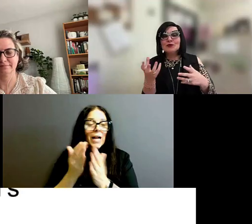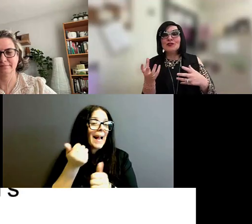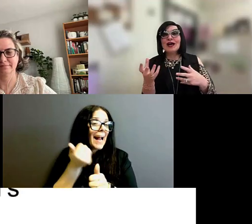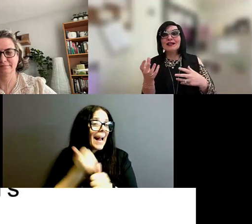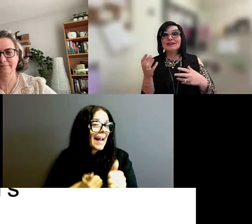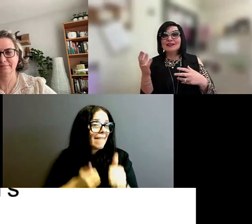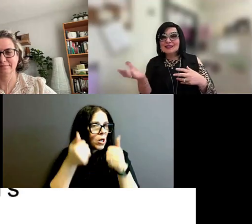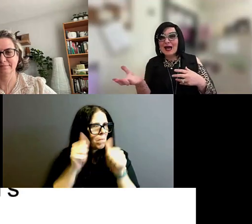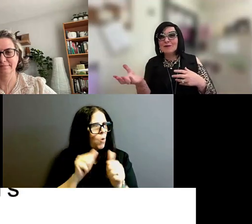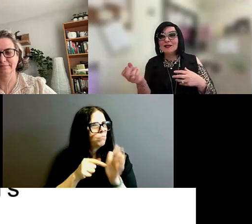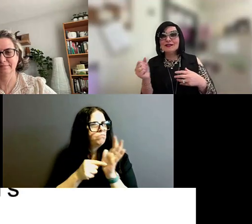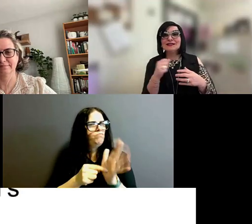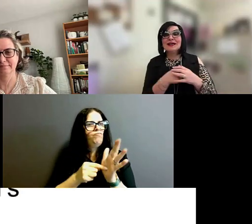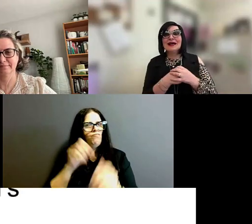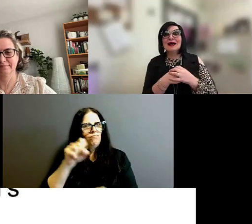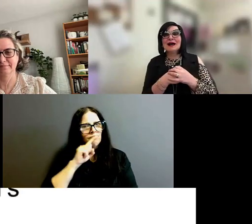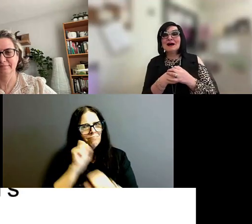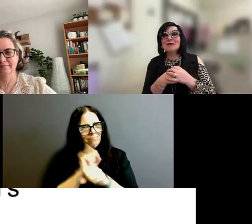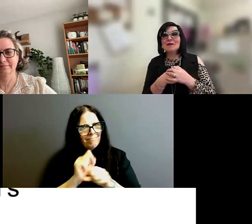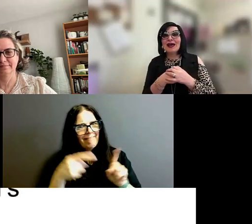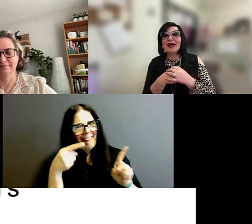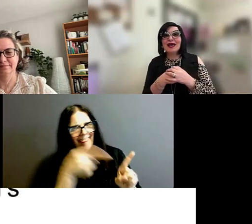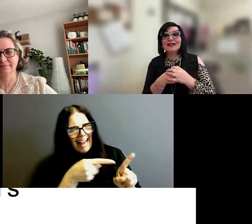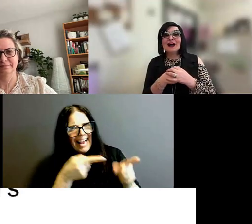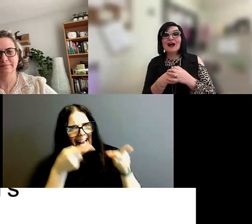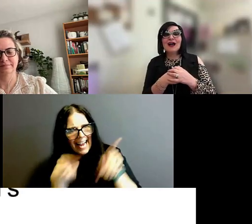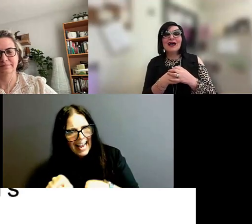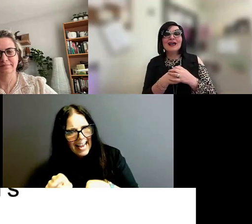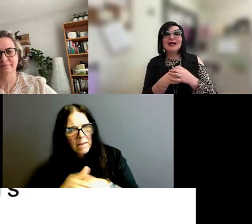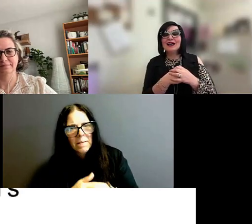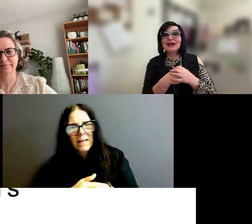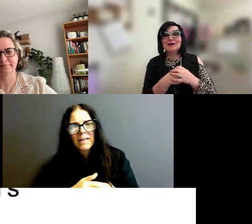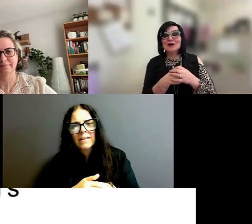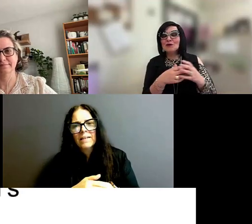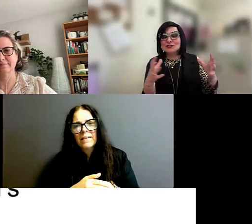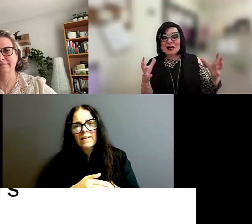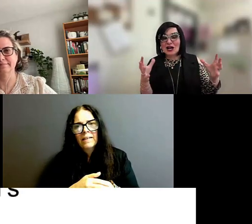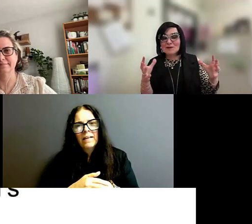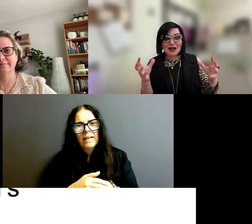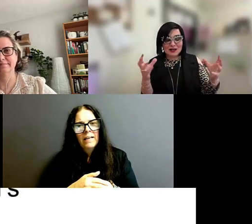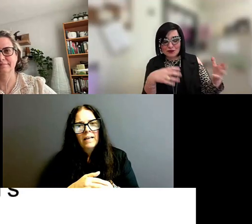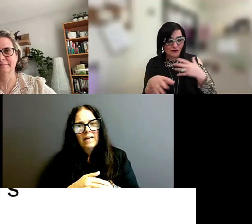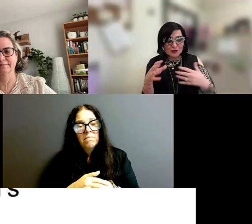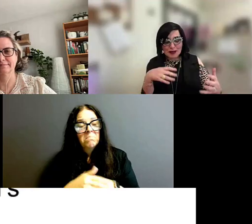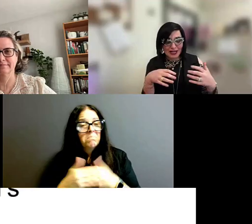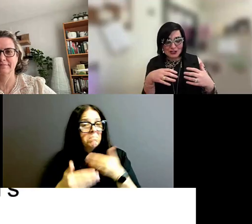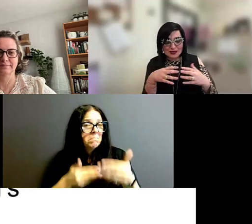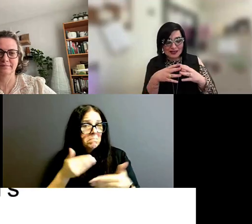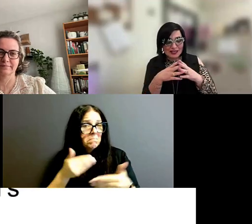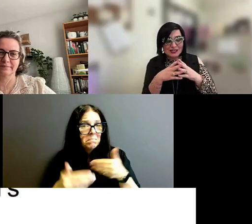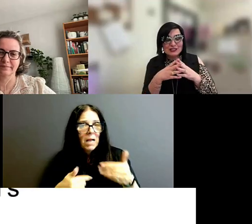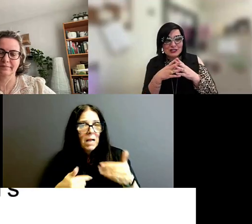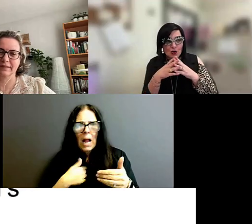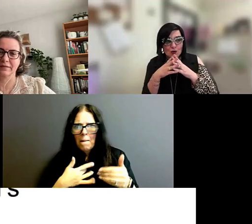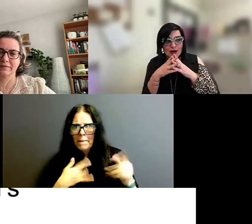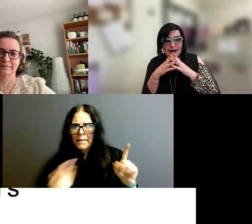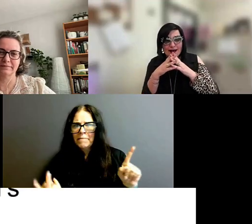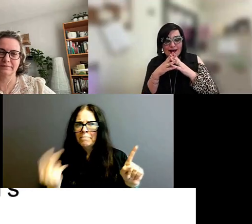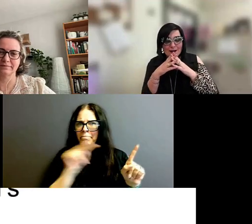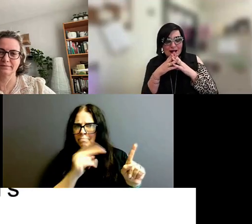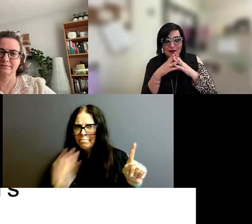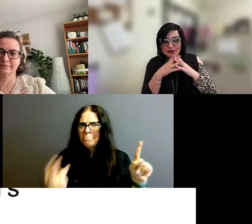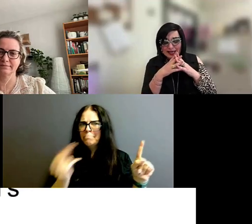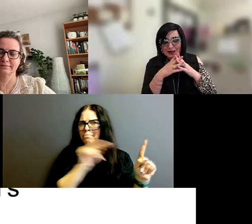as proof that this happened. And over time, I refer back to it.